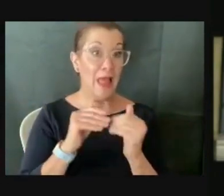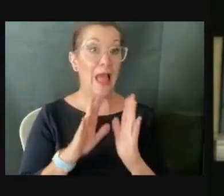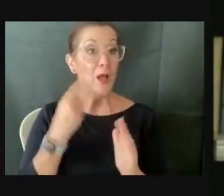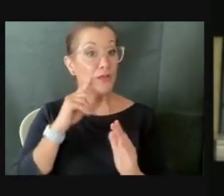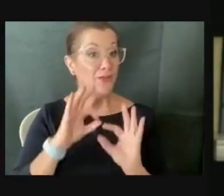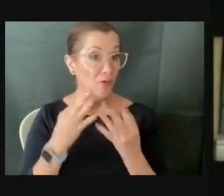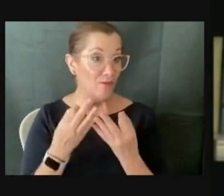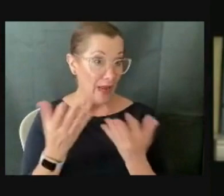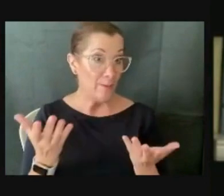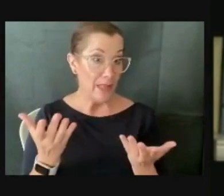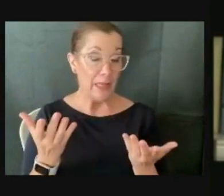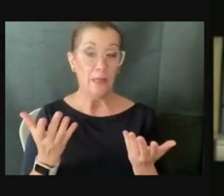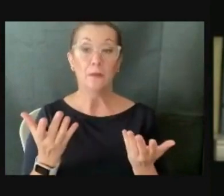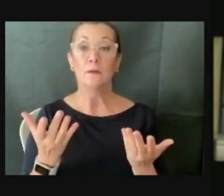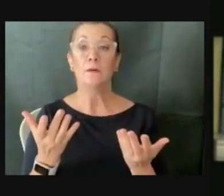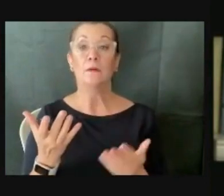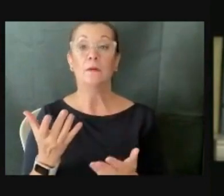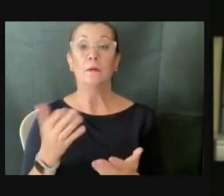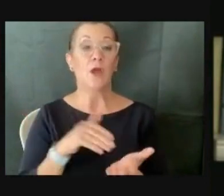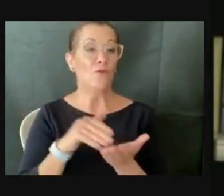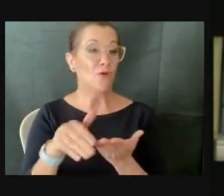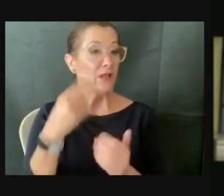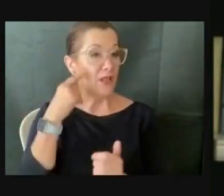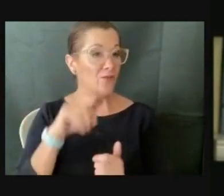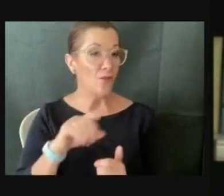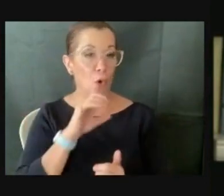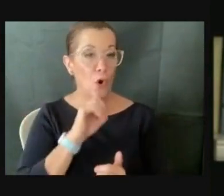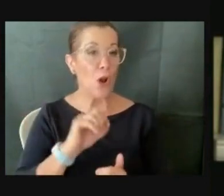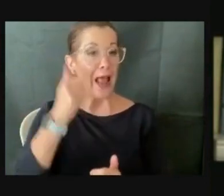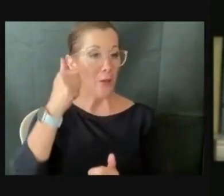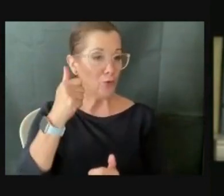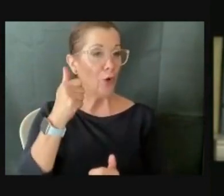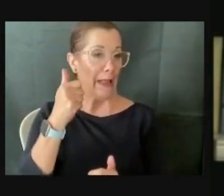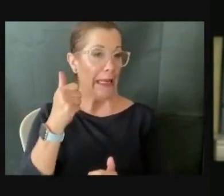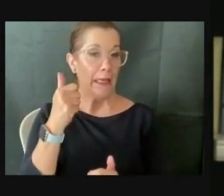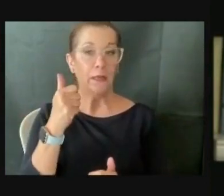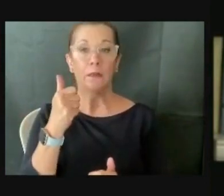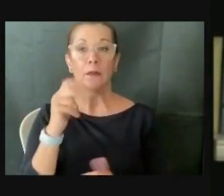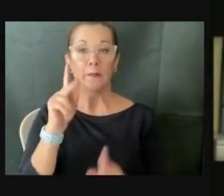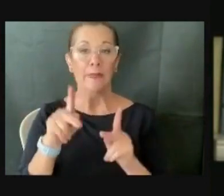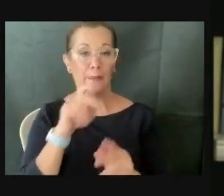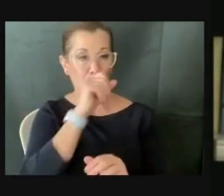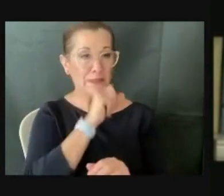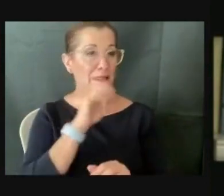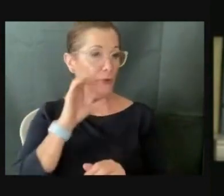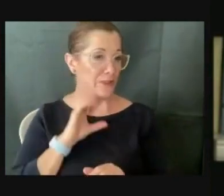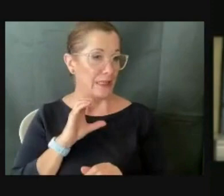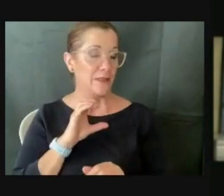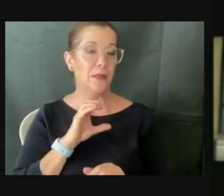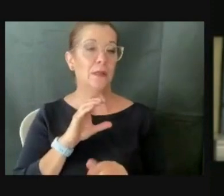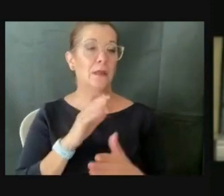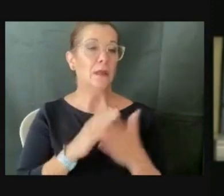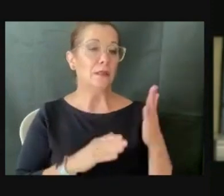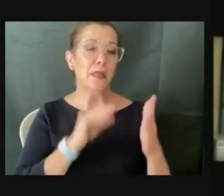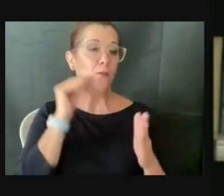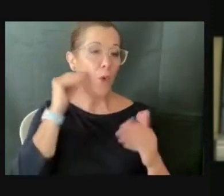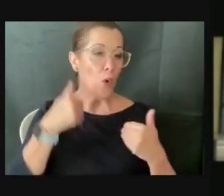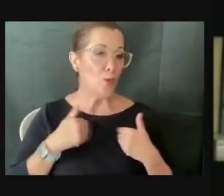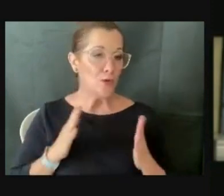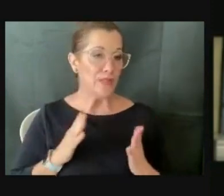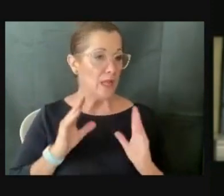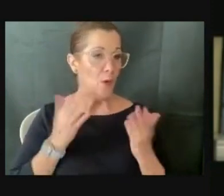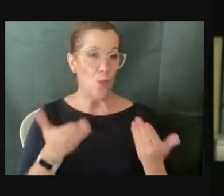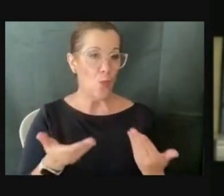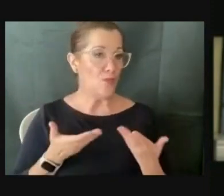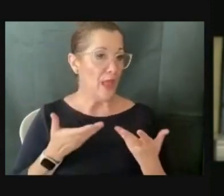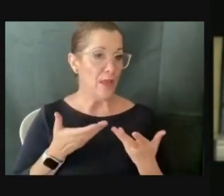family, and that is frequently for elderly people. We have homeowners that want to move their parents